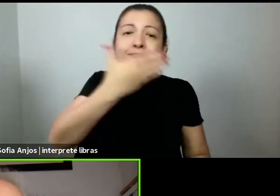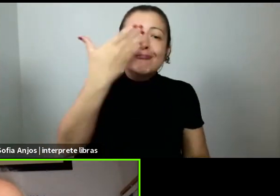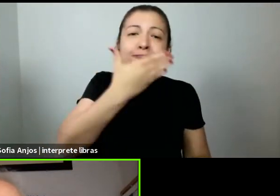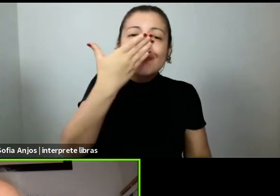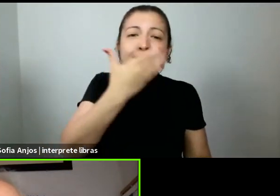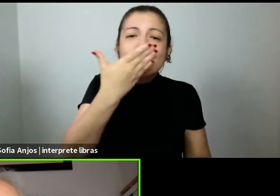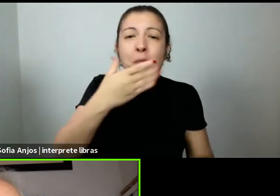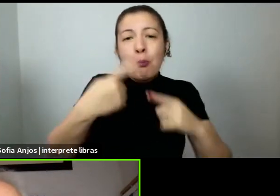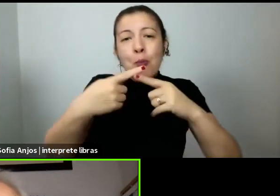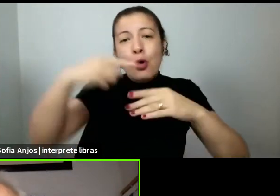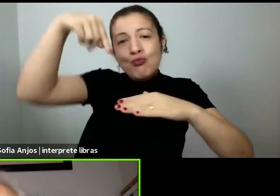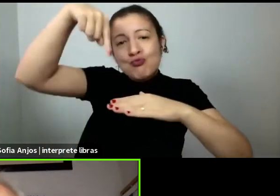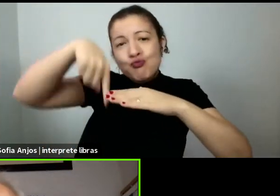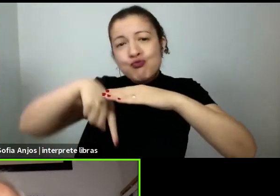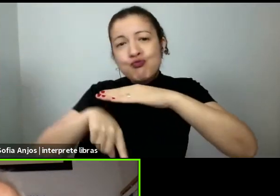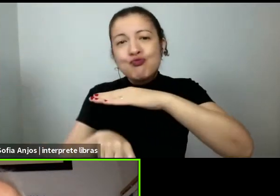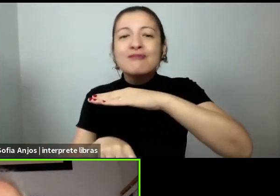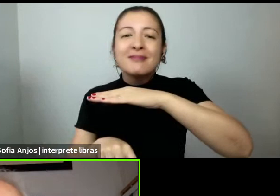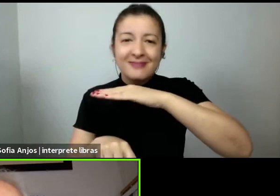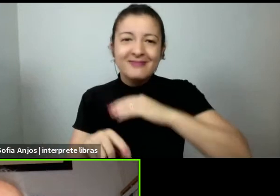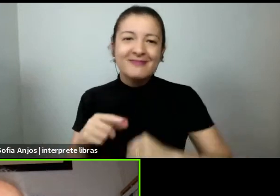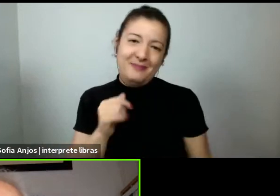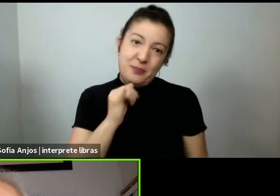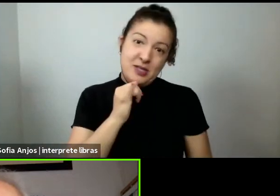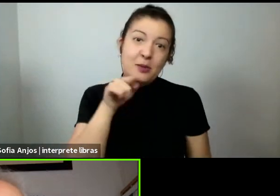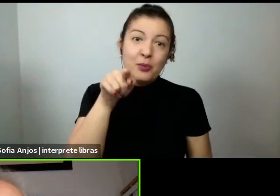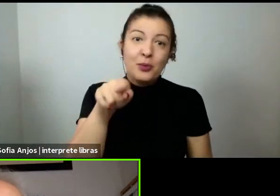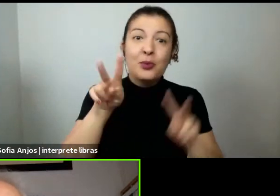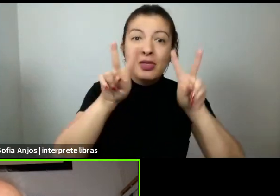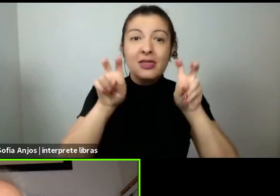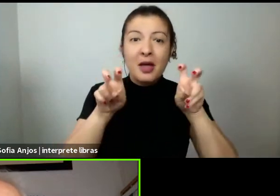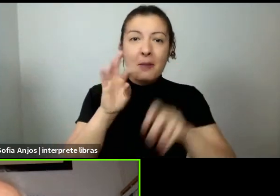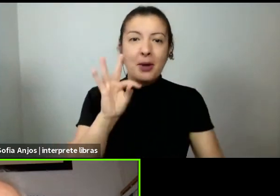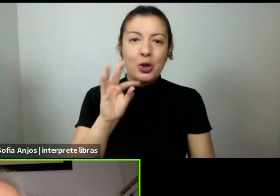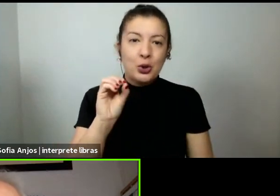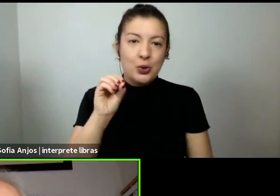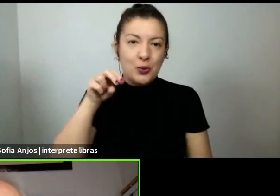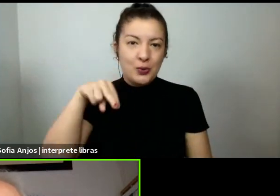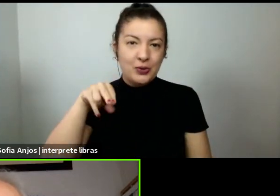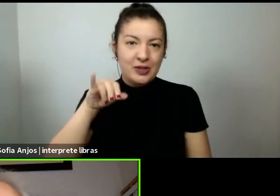franciscanas being very close to land. It may be that